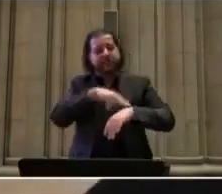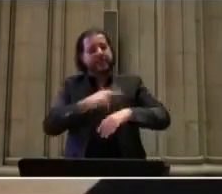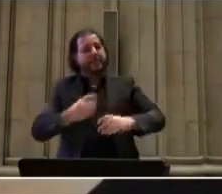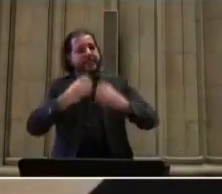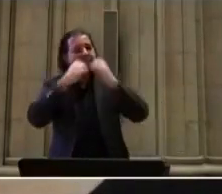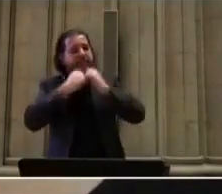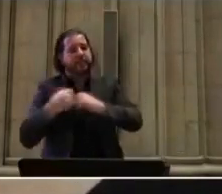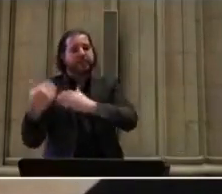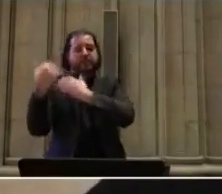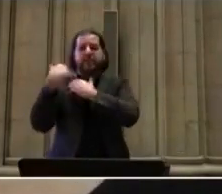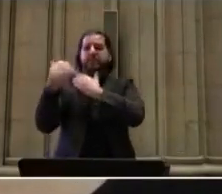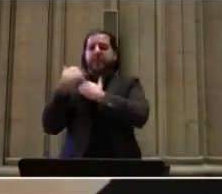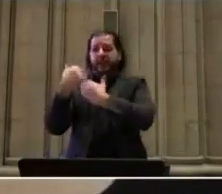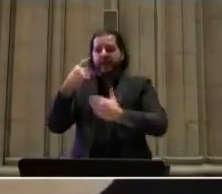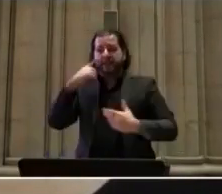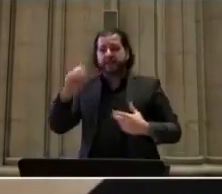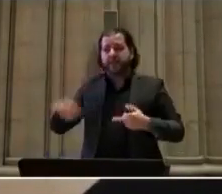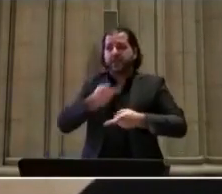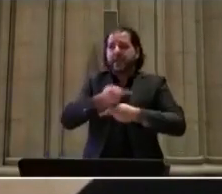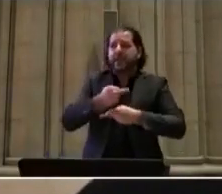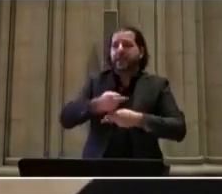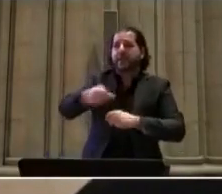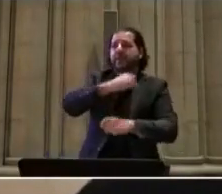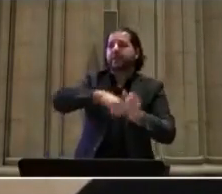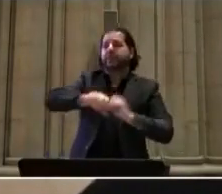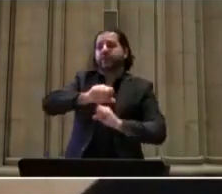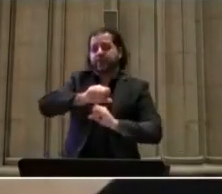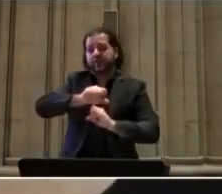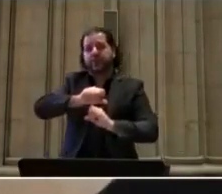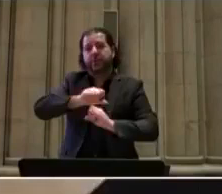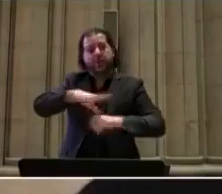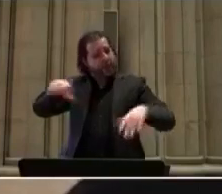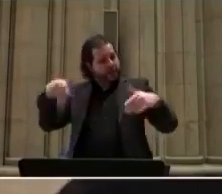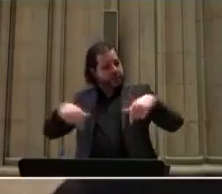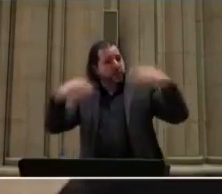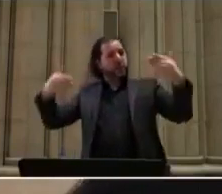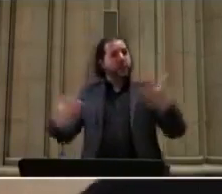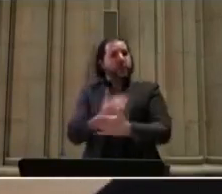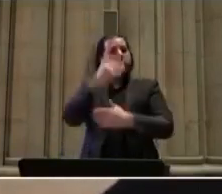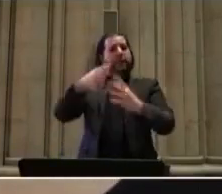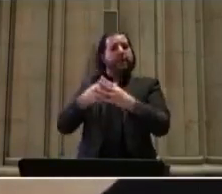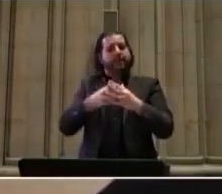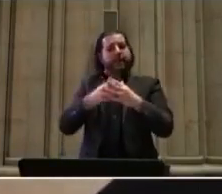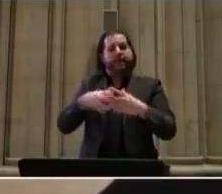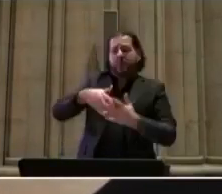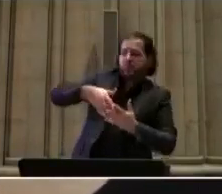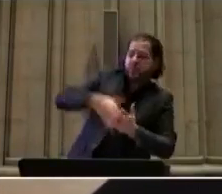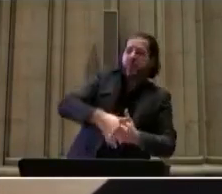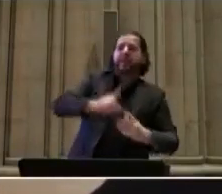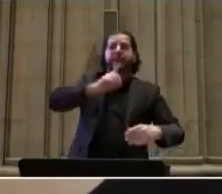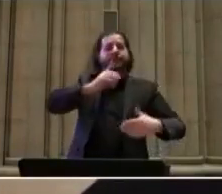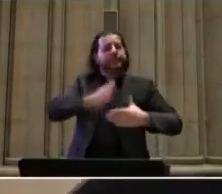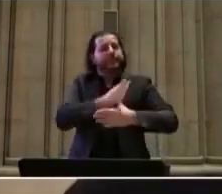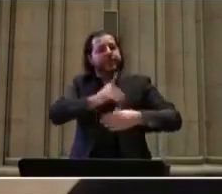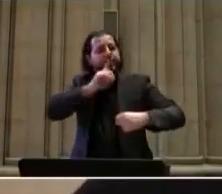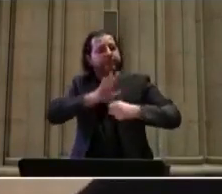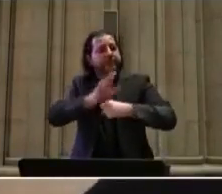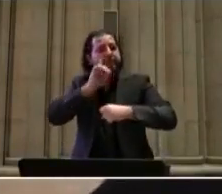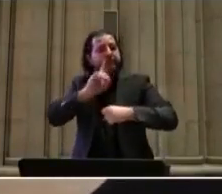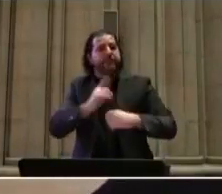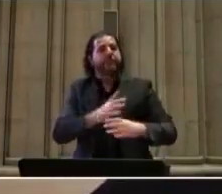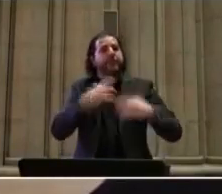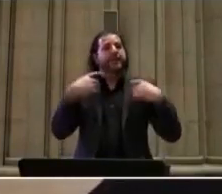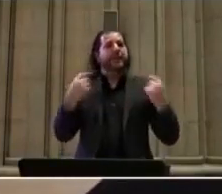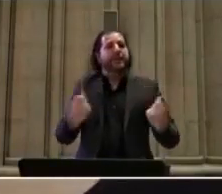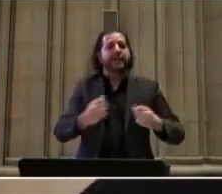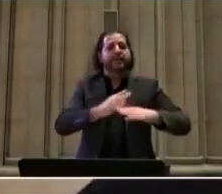sacred responsibility of caring for one another. A new America rooted in a shared commitment to healing,